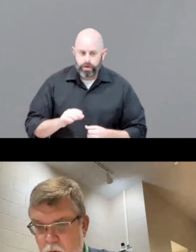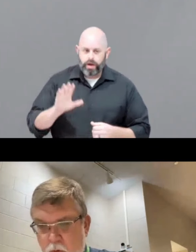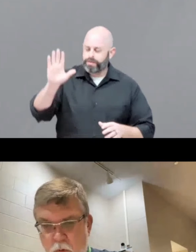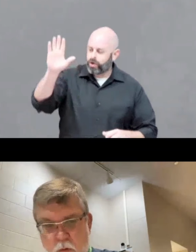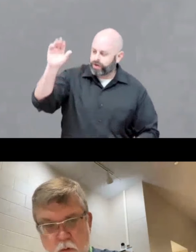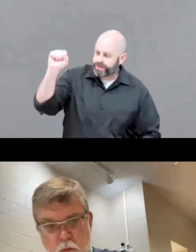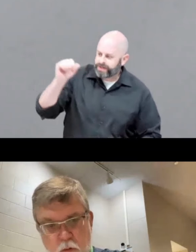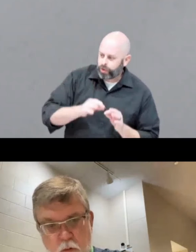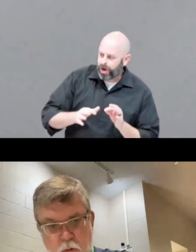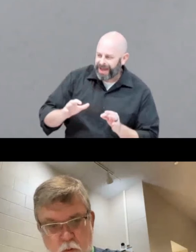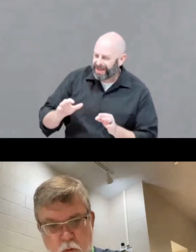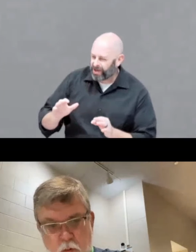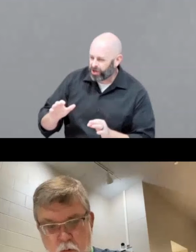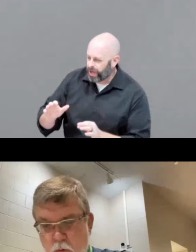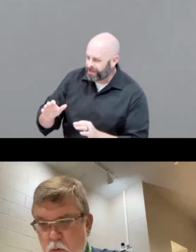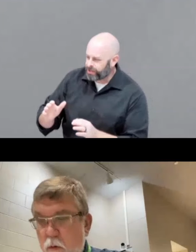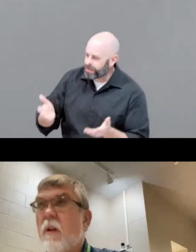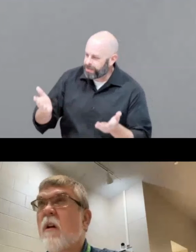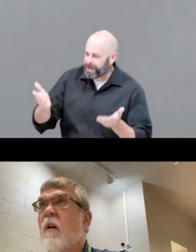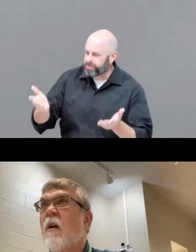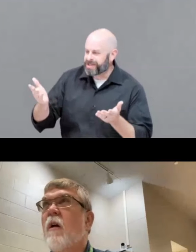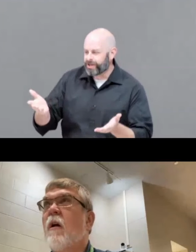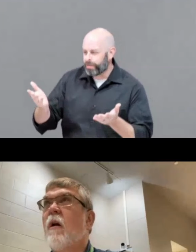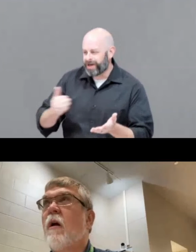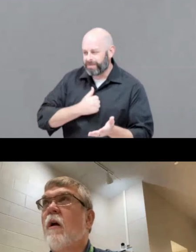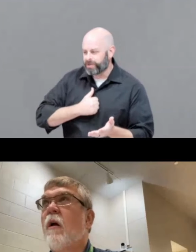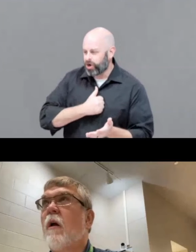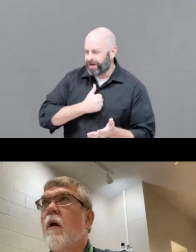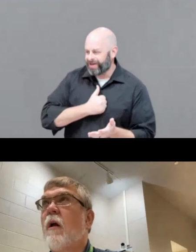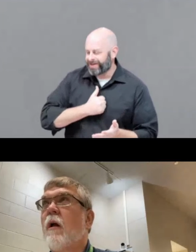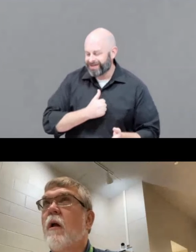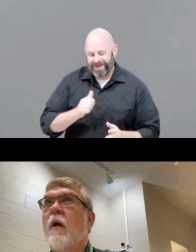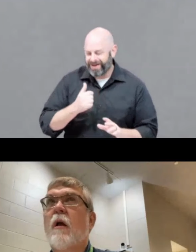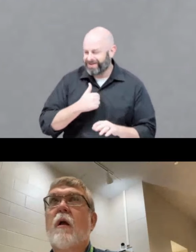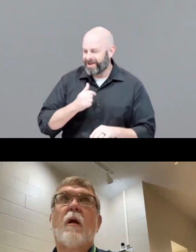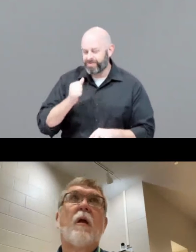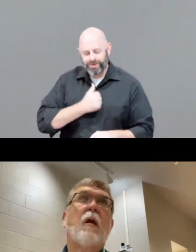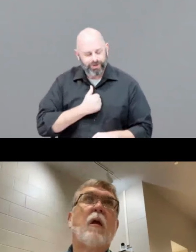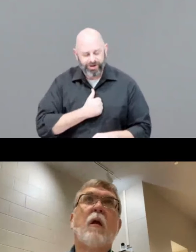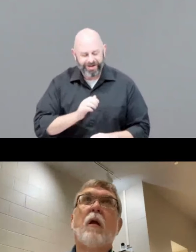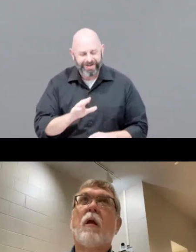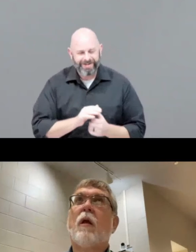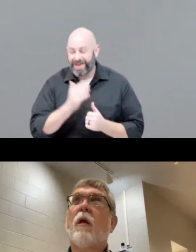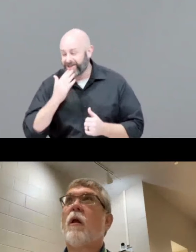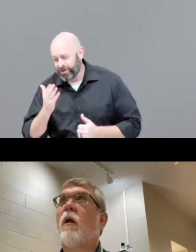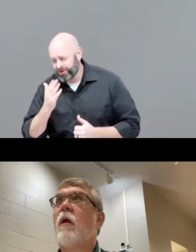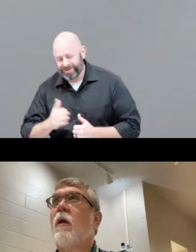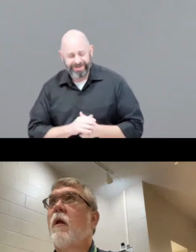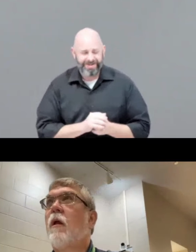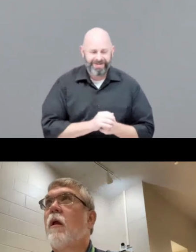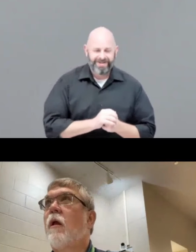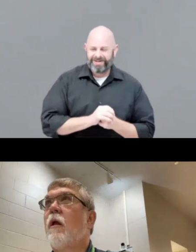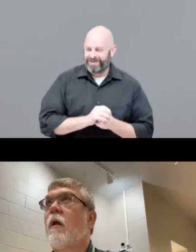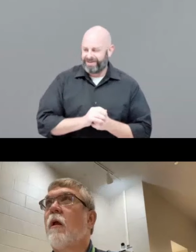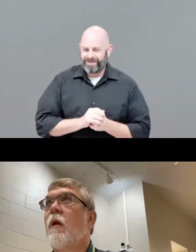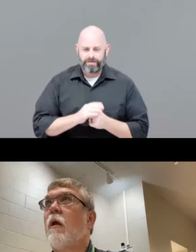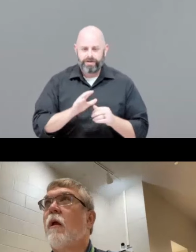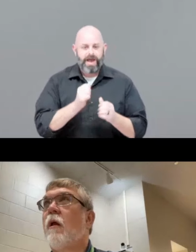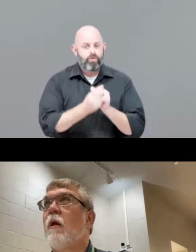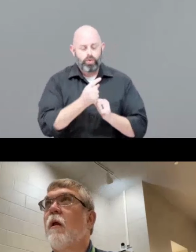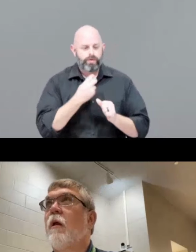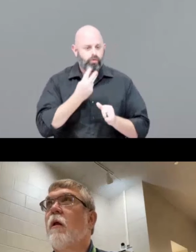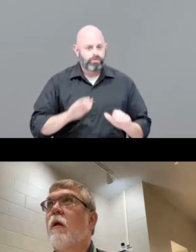Oh, I'm sorry, this is the interpreter. I can't hear you guys. I'm Am I sorry. speaking up just a little bit? I'm sorry. I got you. I'm so sorry. Thank you. You're doing